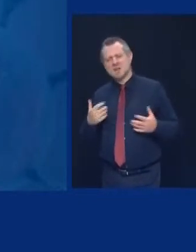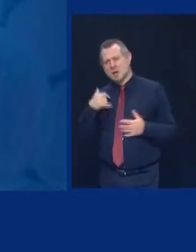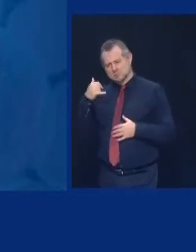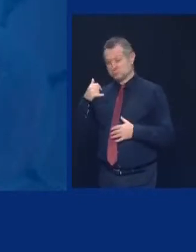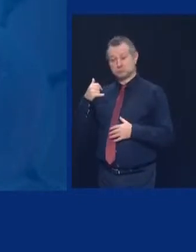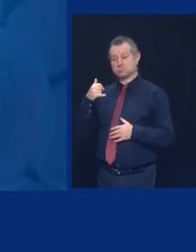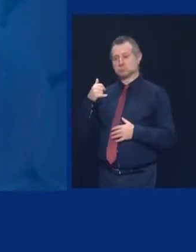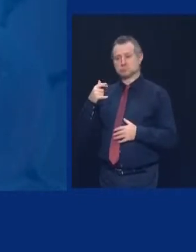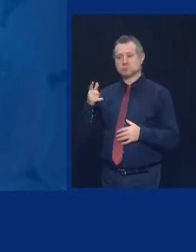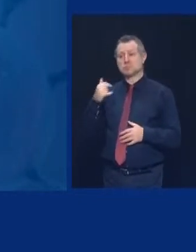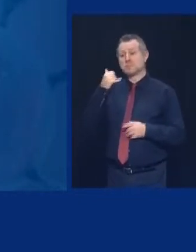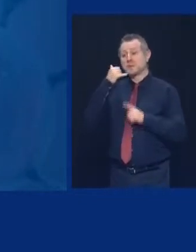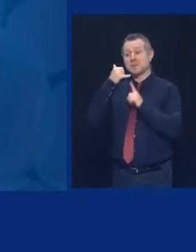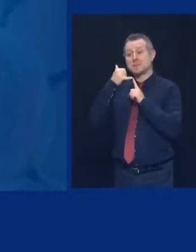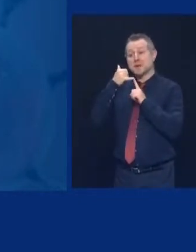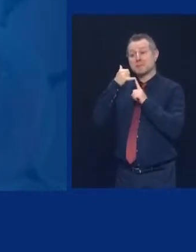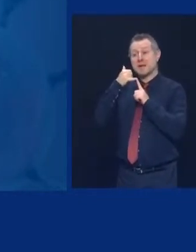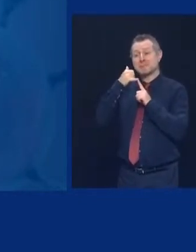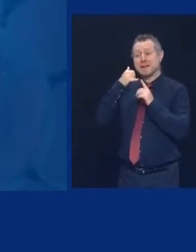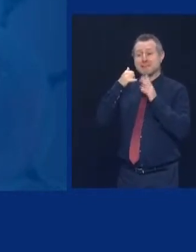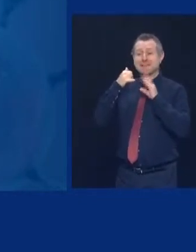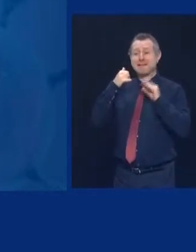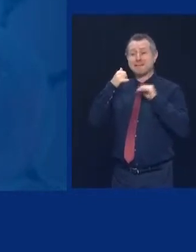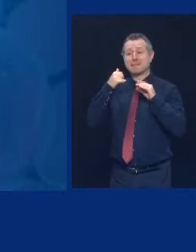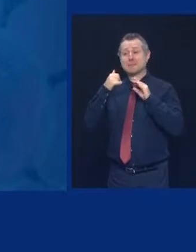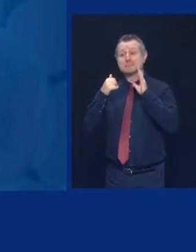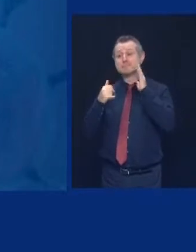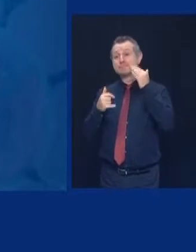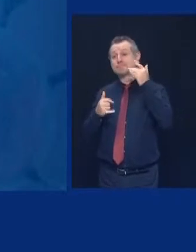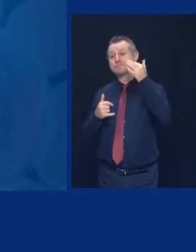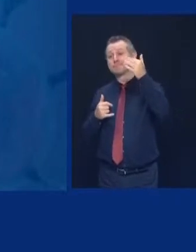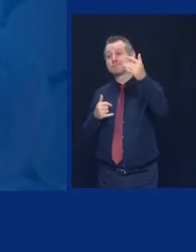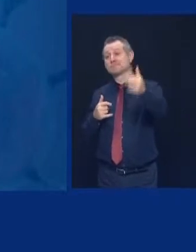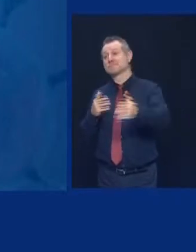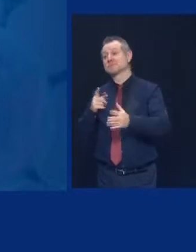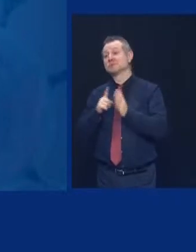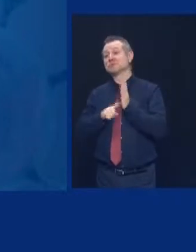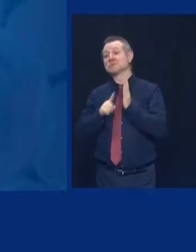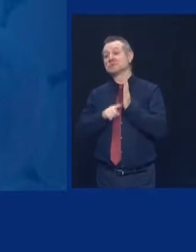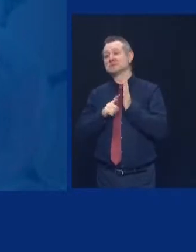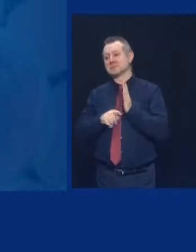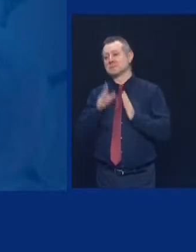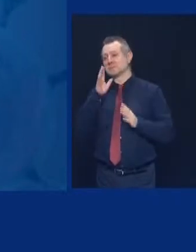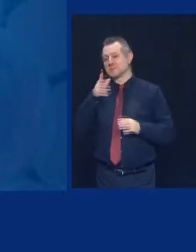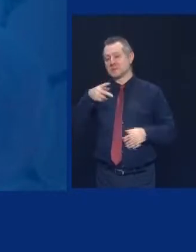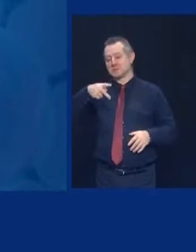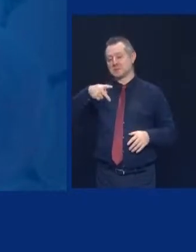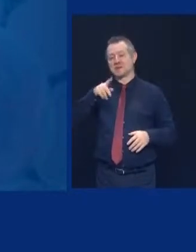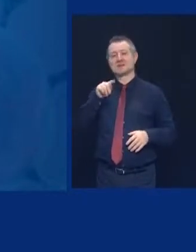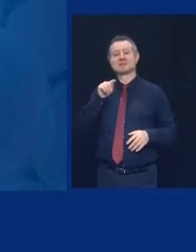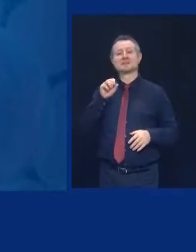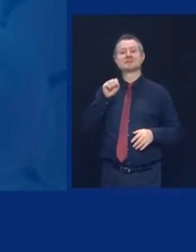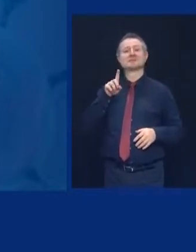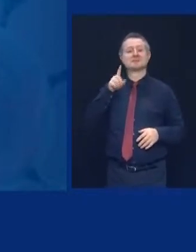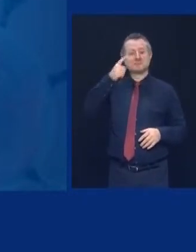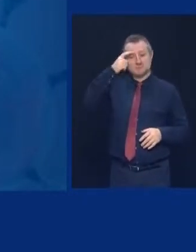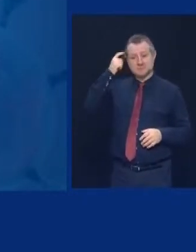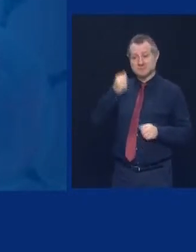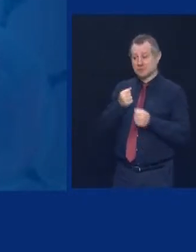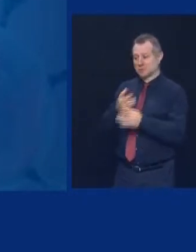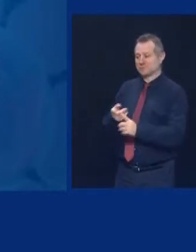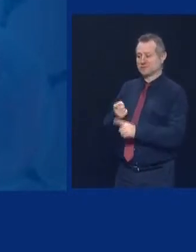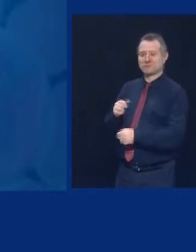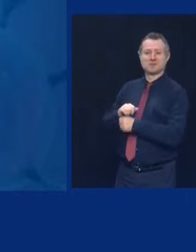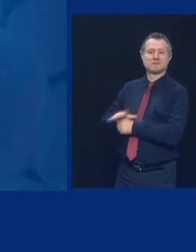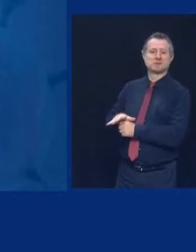about PTSD from COVID. They will be. And one day we'll be up here with some mental